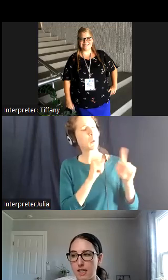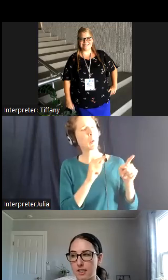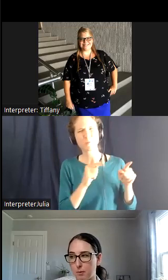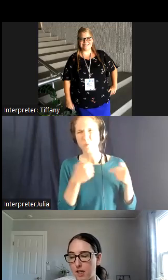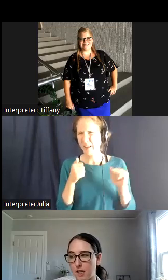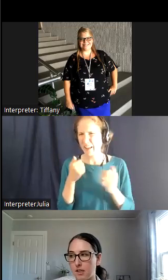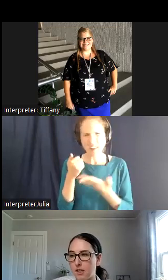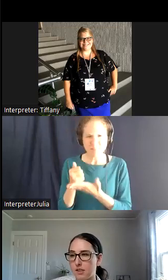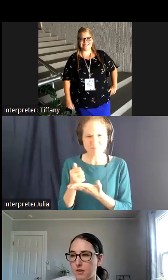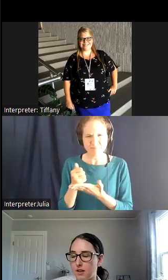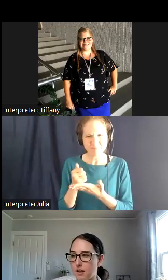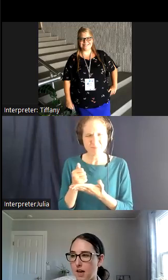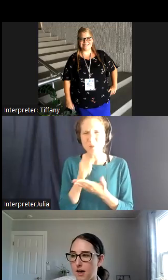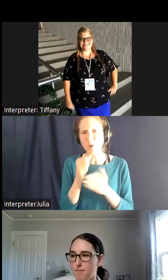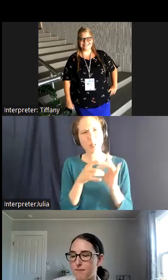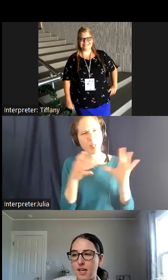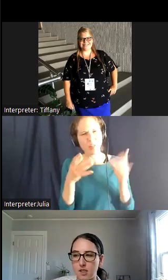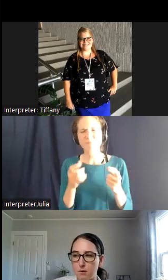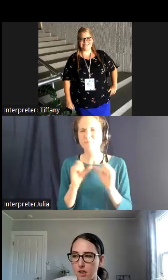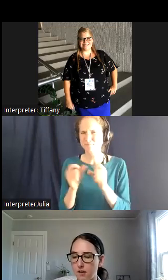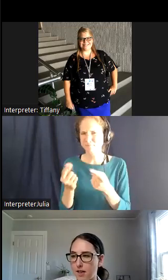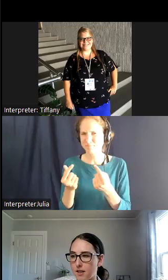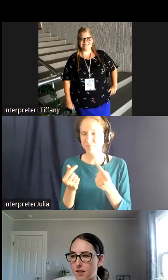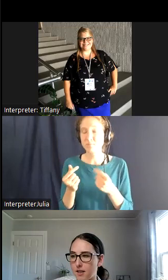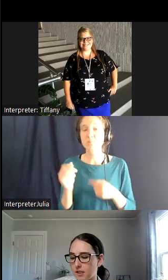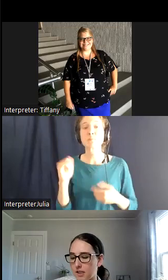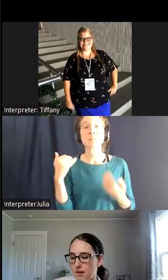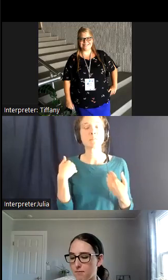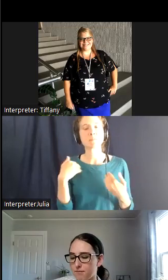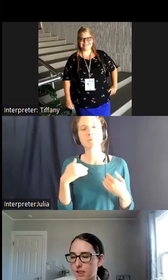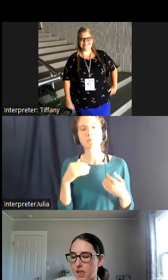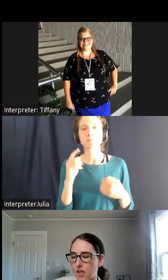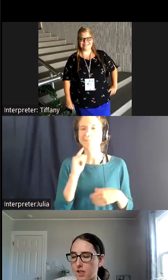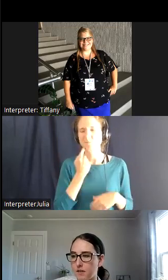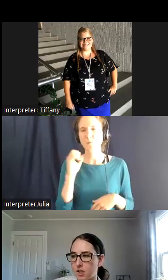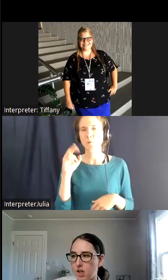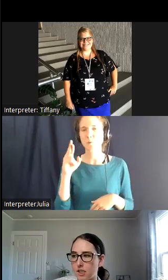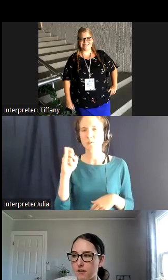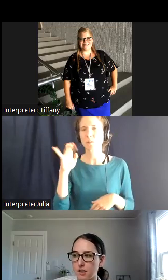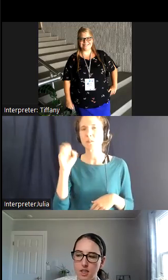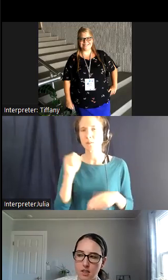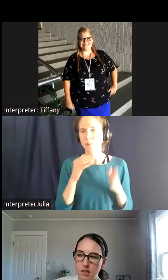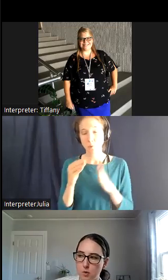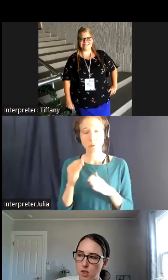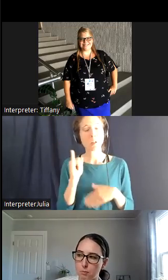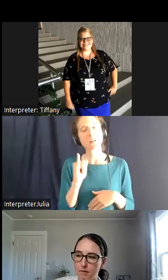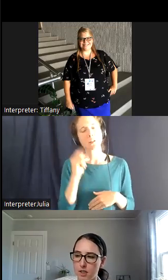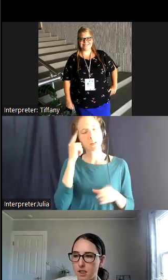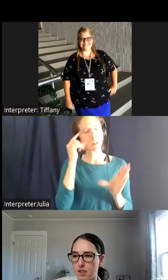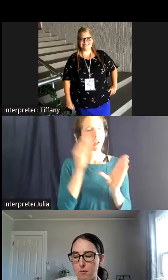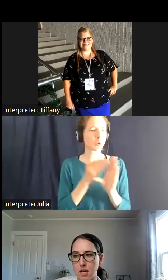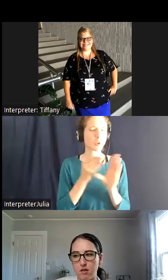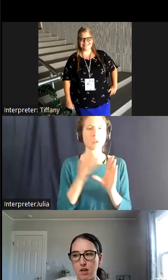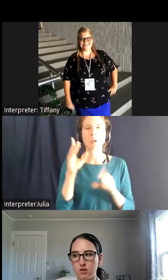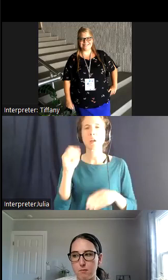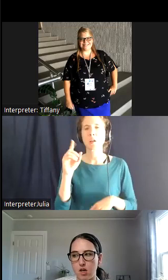including a crisis plan so that, and actually we've clarified that this is a psychiatric advance directive so that an individual's